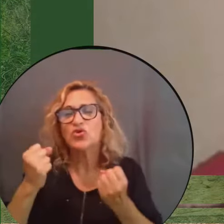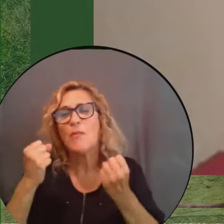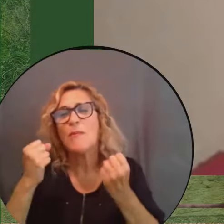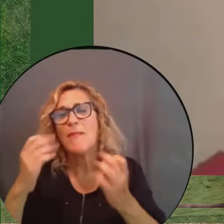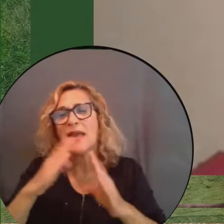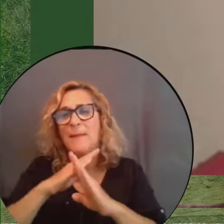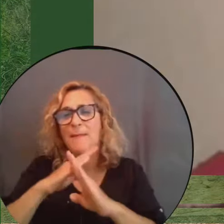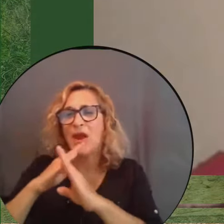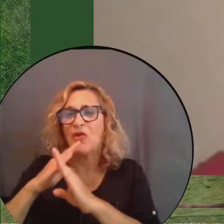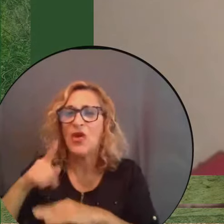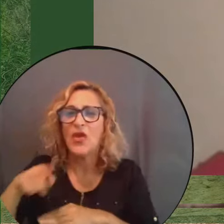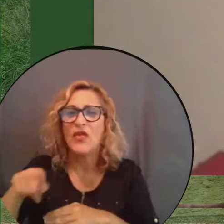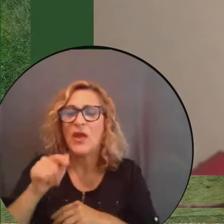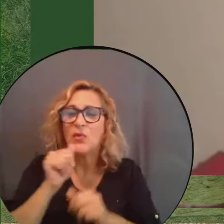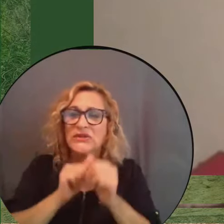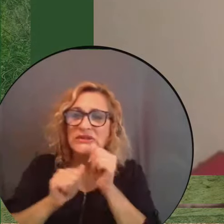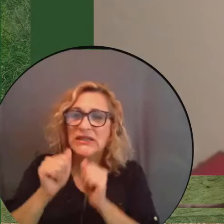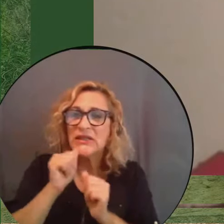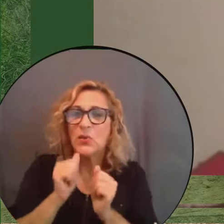were dealing with.